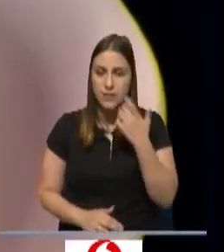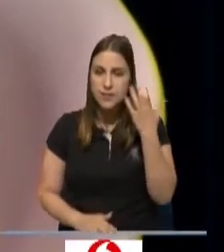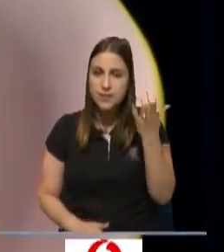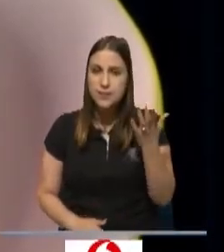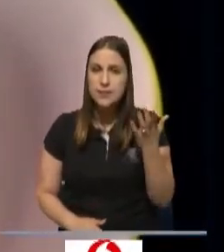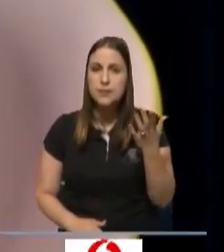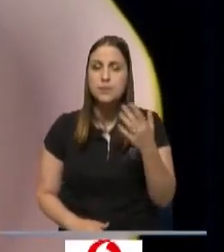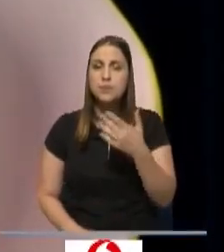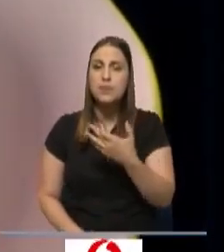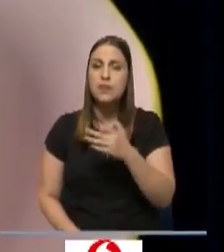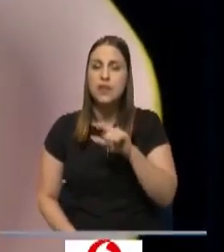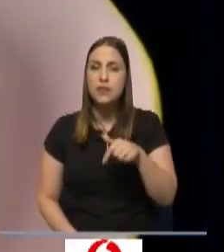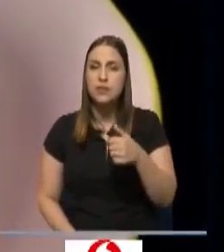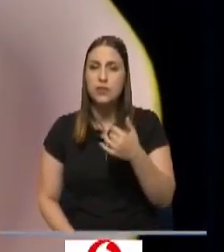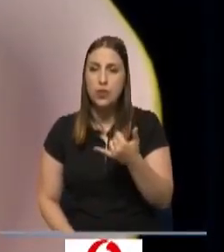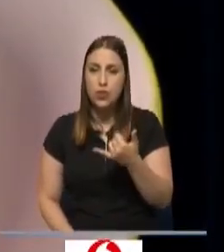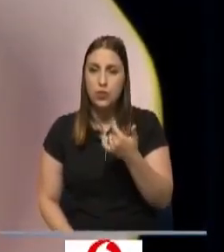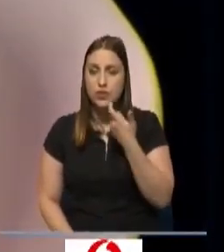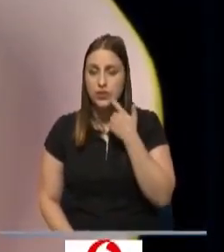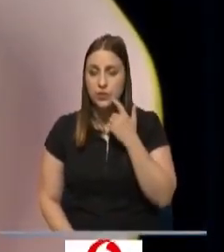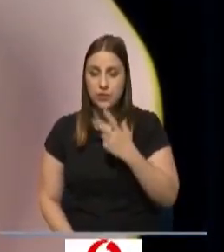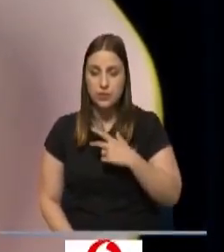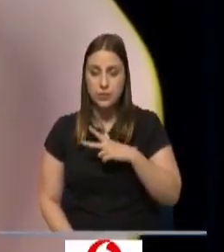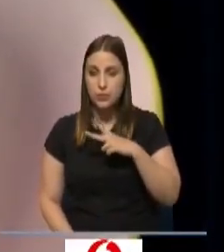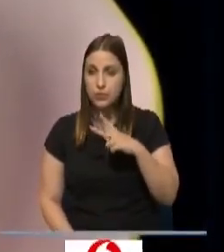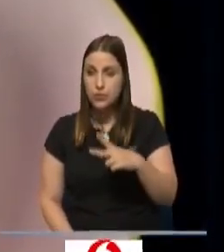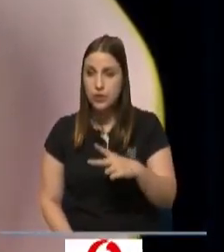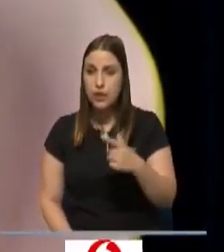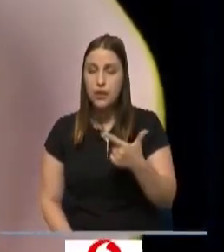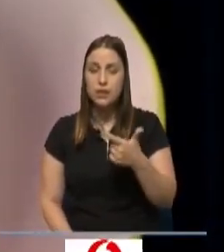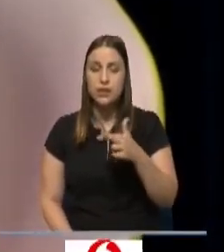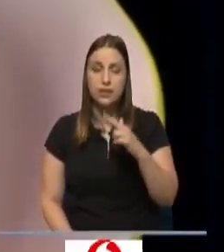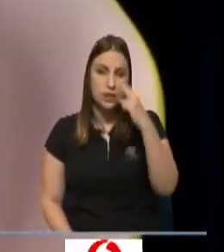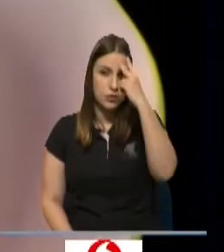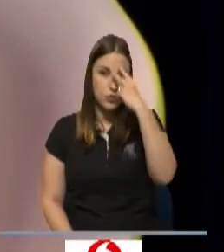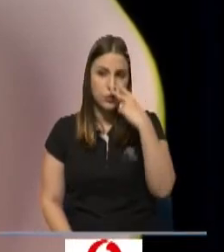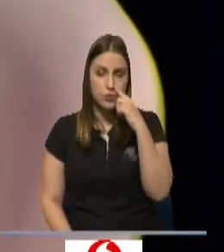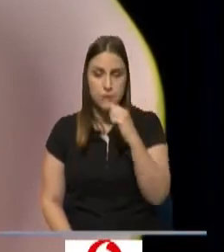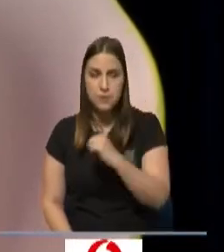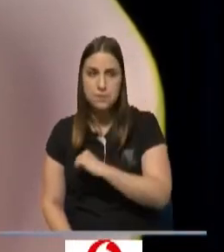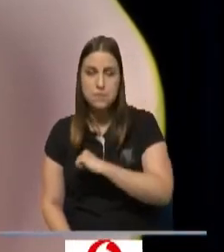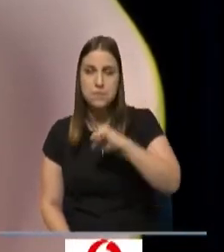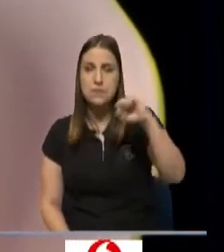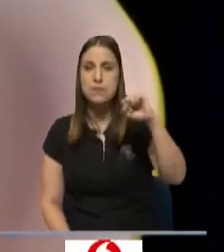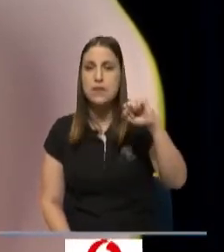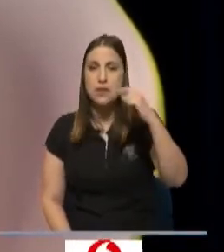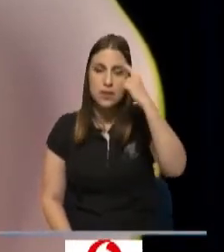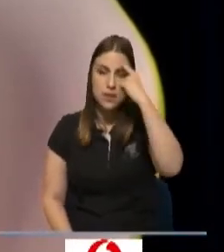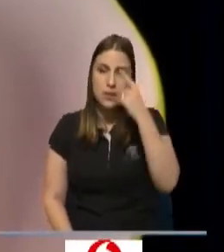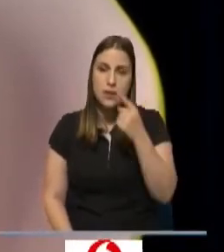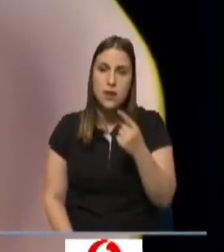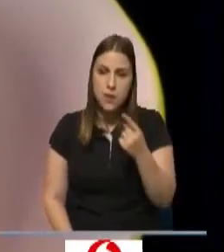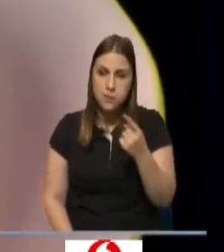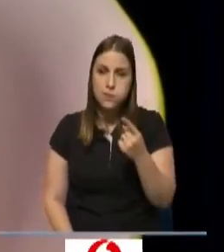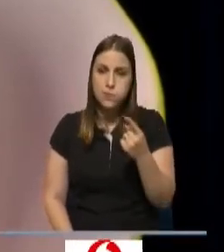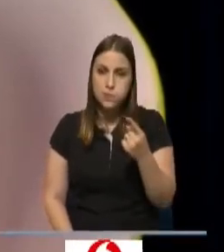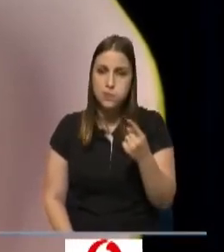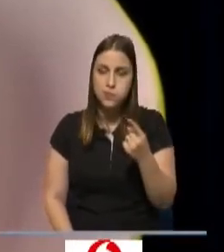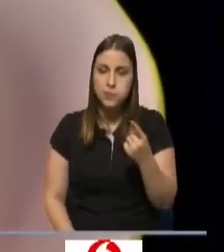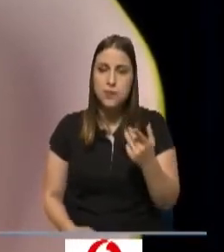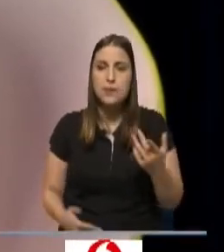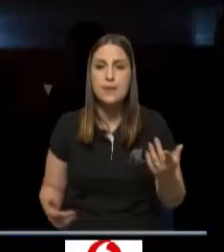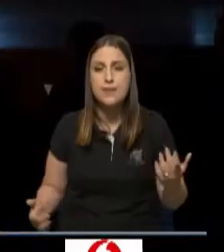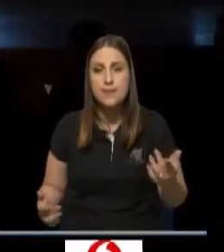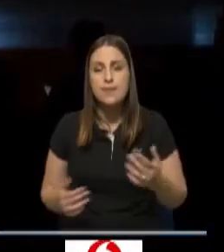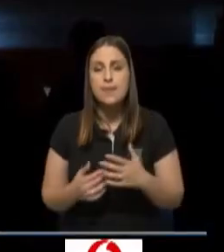inflation rate 10%, 7.2% in April in Portugal, interest rates are going to increase. We often know